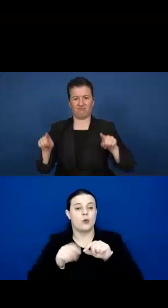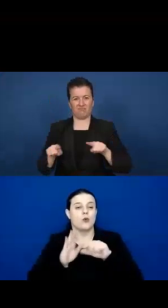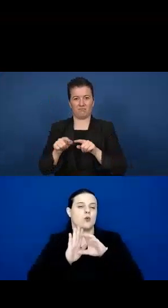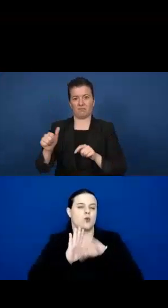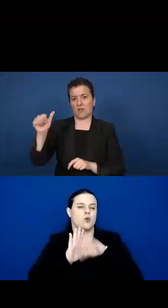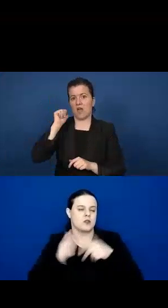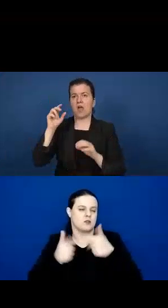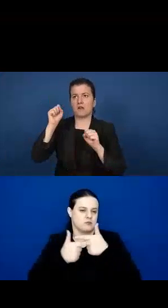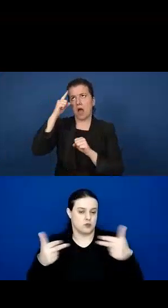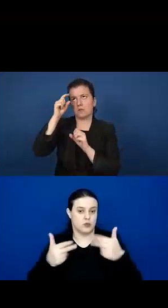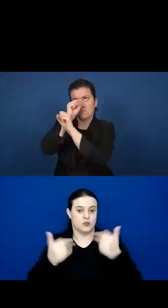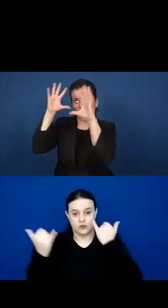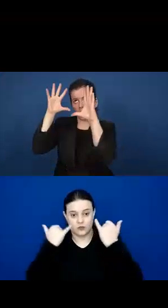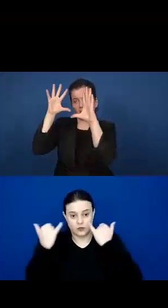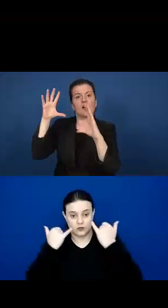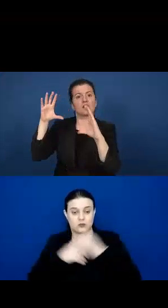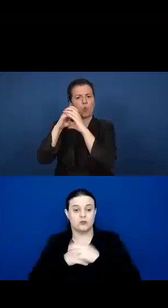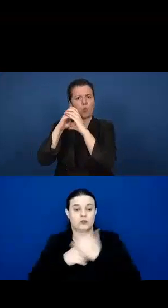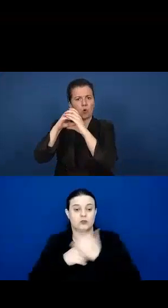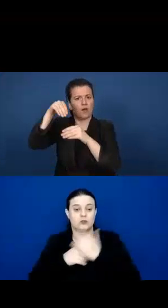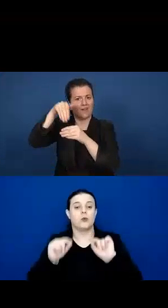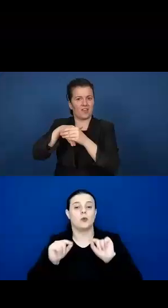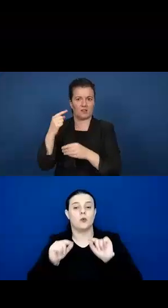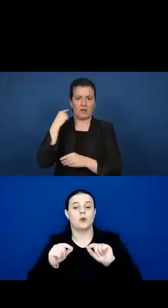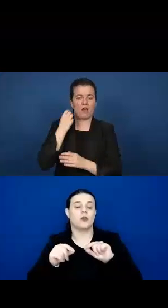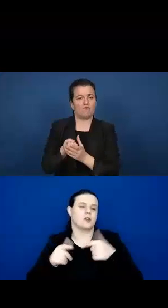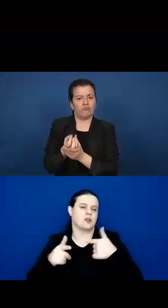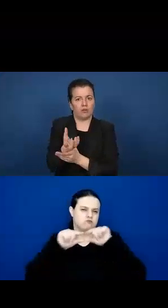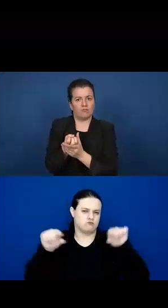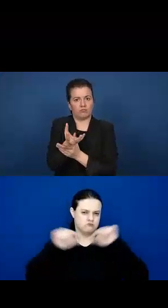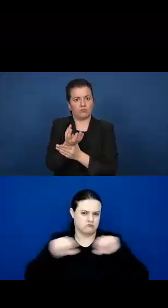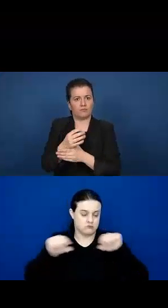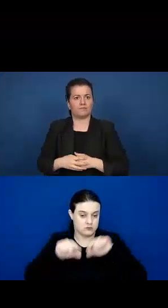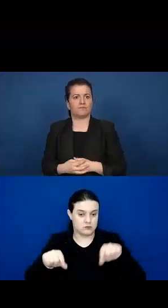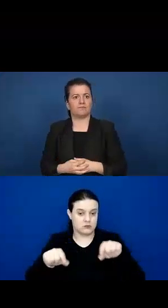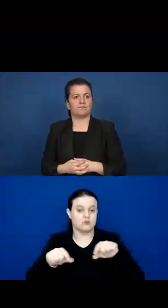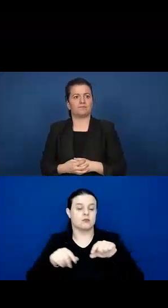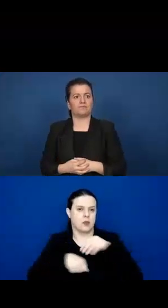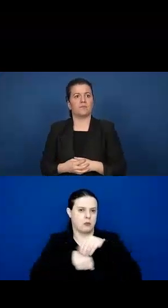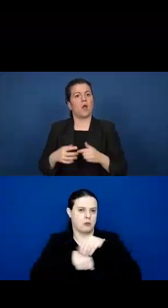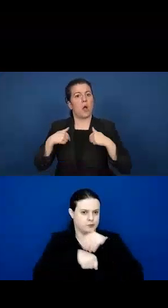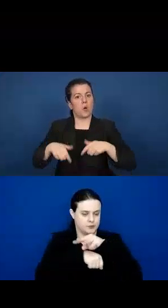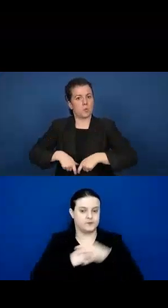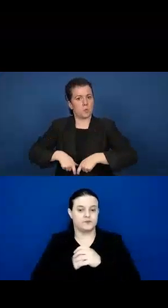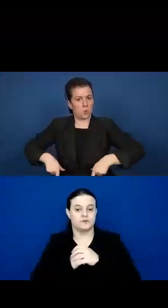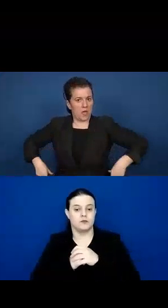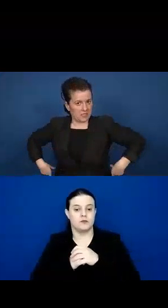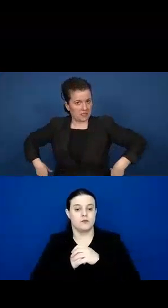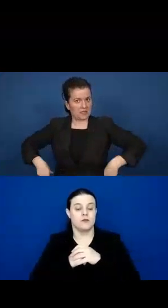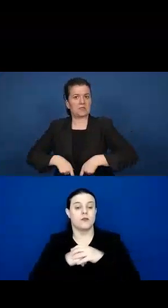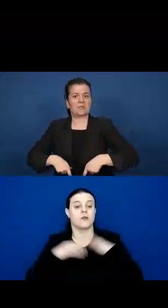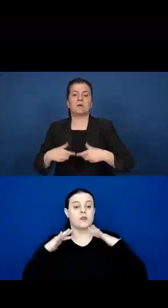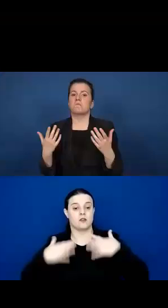plus haptogram sequences for sentences, including system messages. The waist area can encode